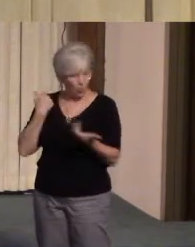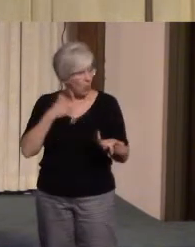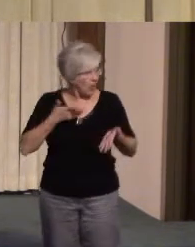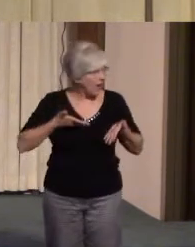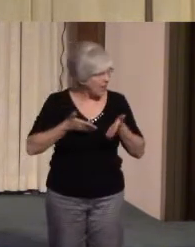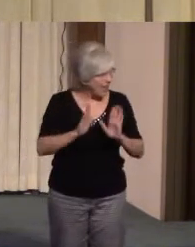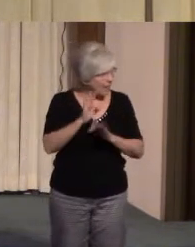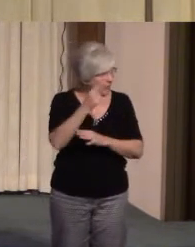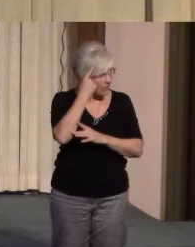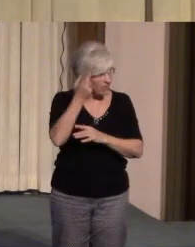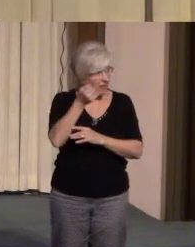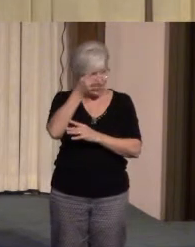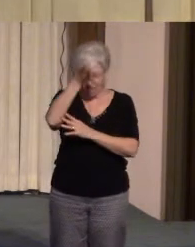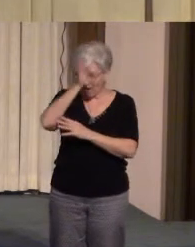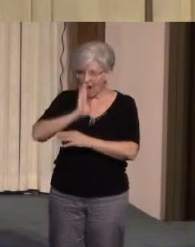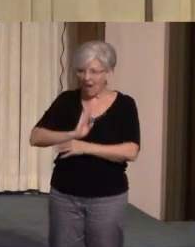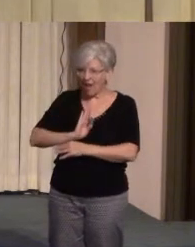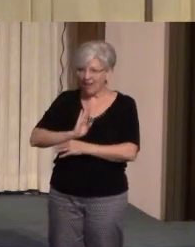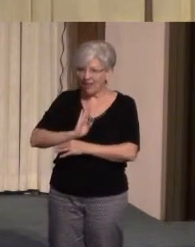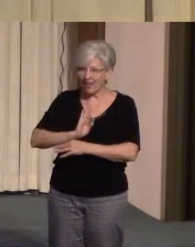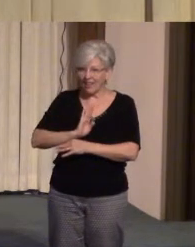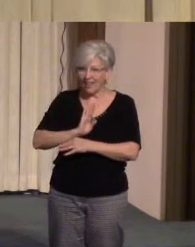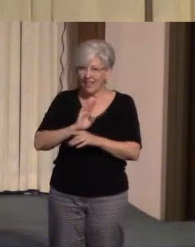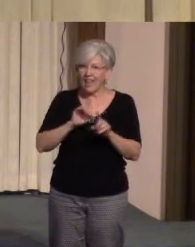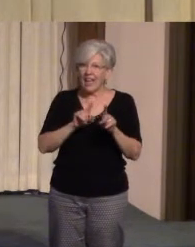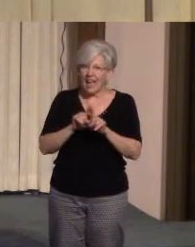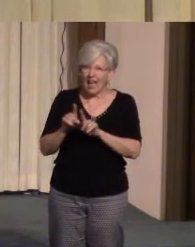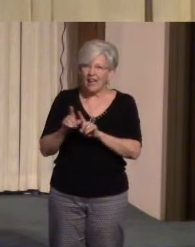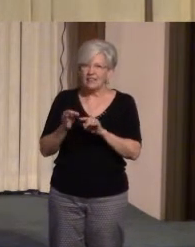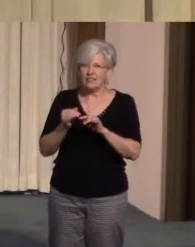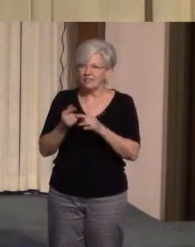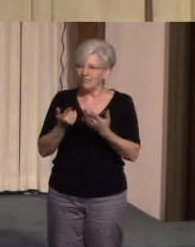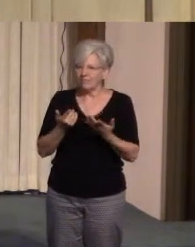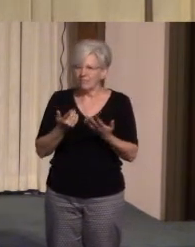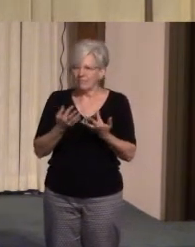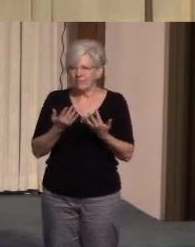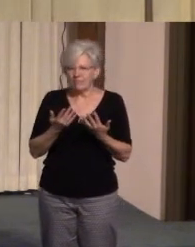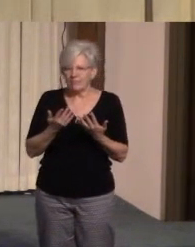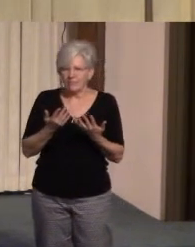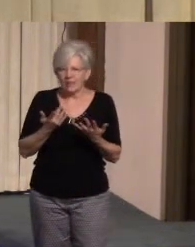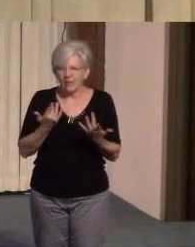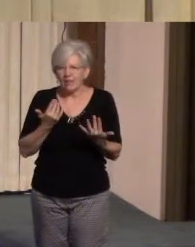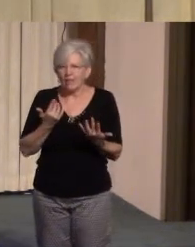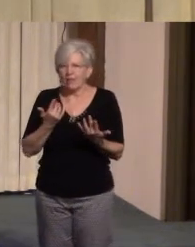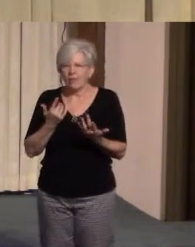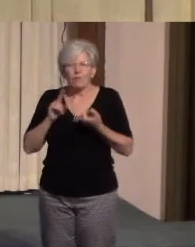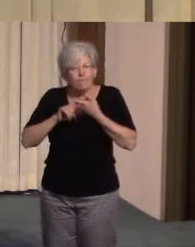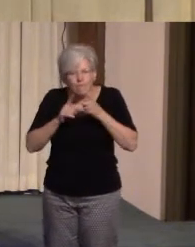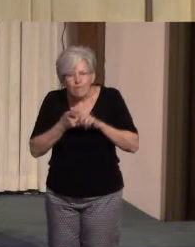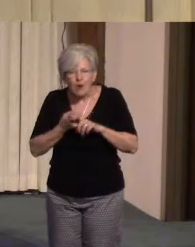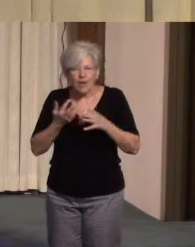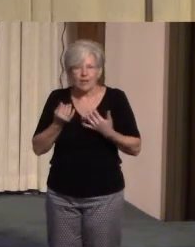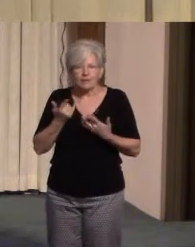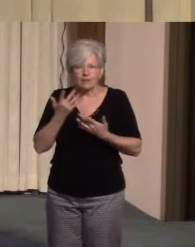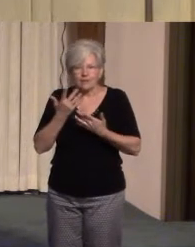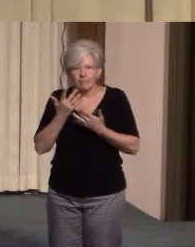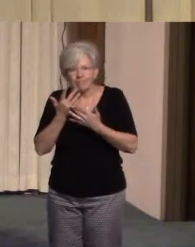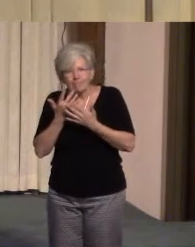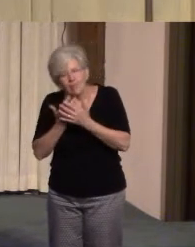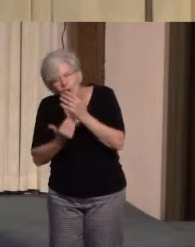God both ways. We're allowed to do that. I'm allowed to have a God that's right here. That's